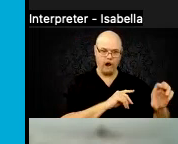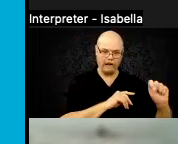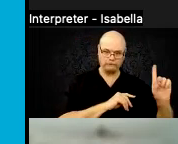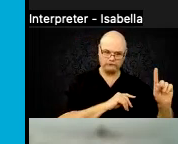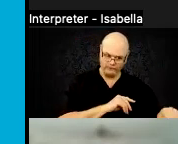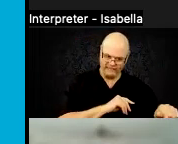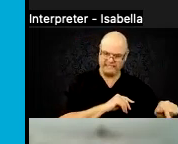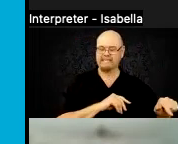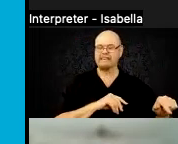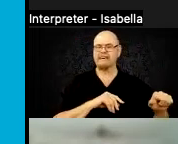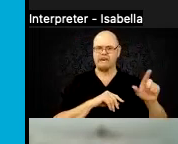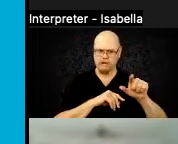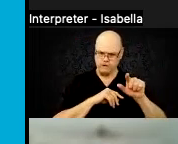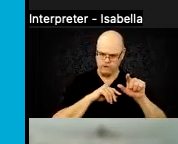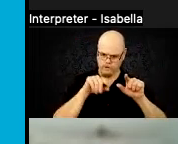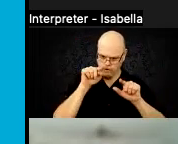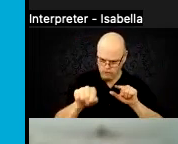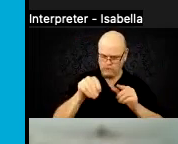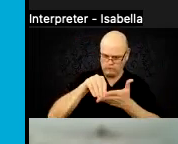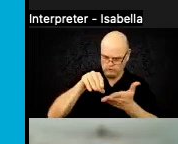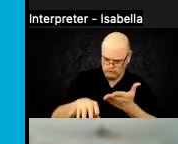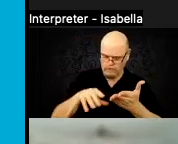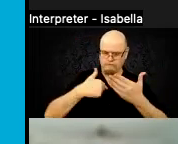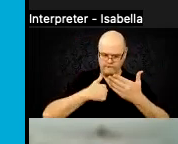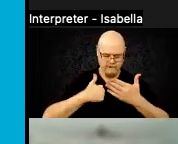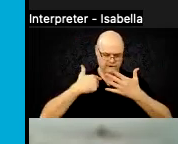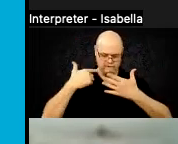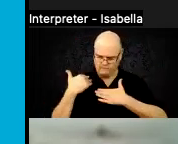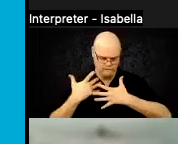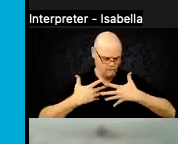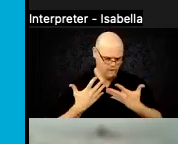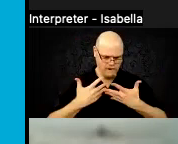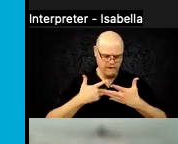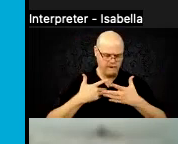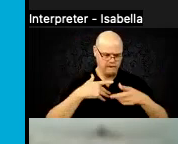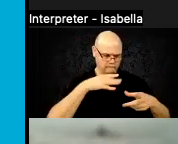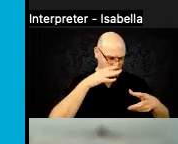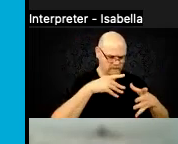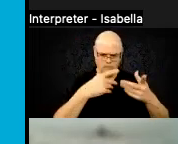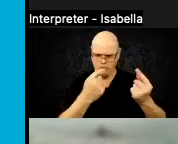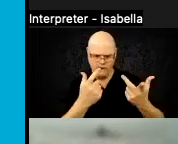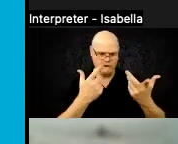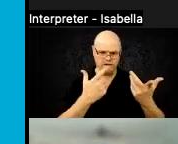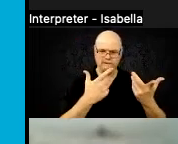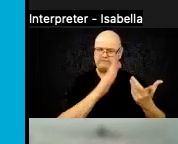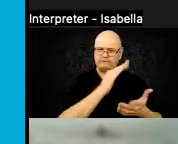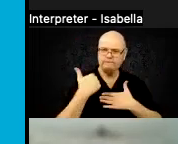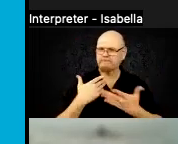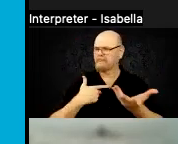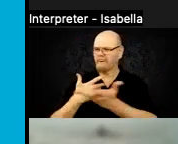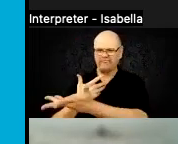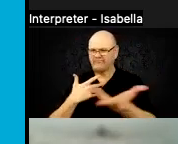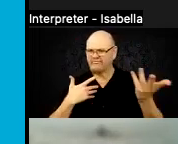as a student or as a parent working with your student to access these services, that you know what's going on too. So you know who to call when things aren't